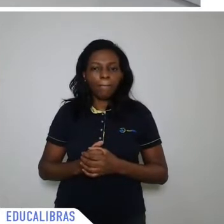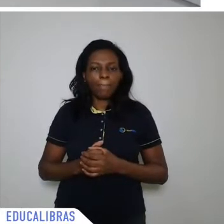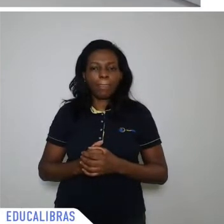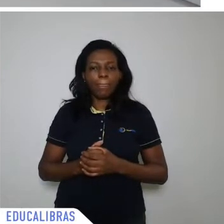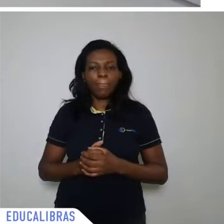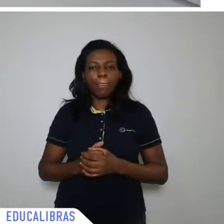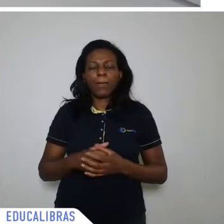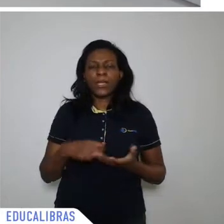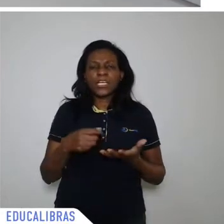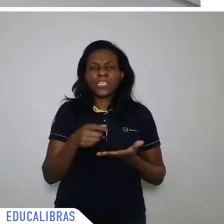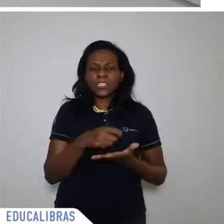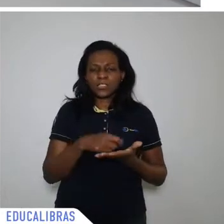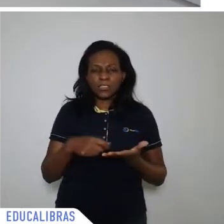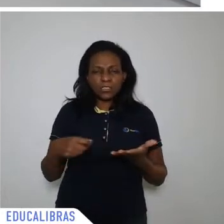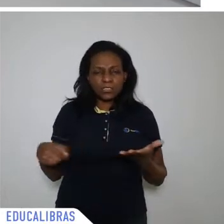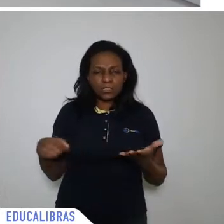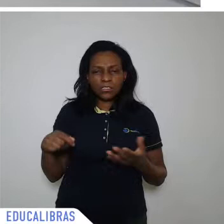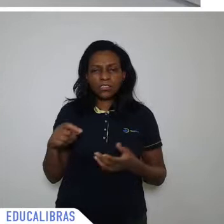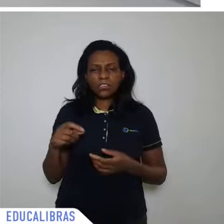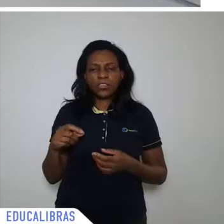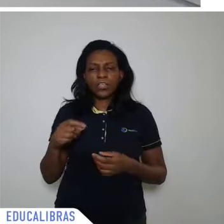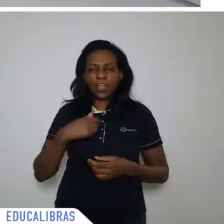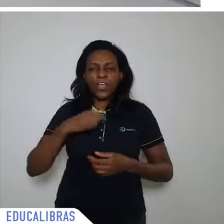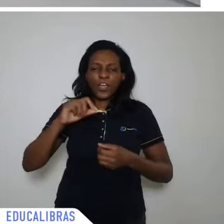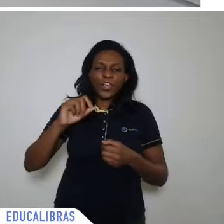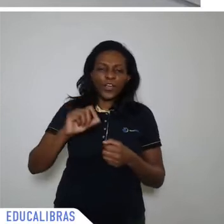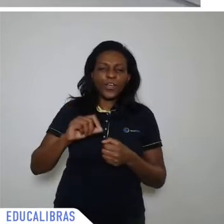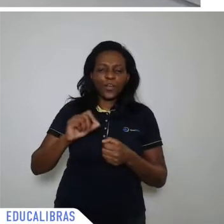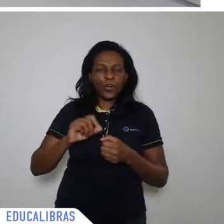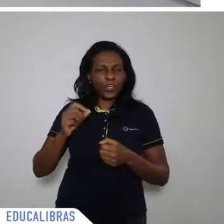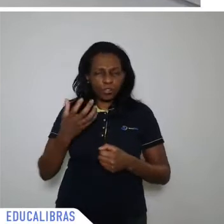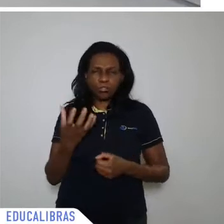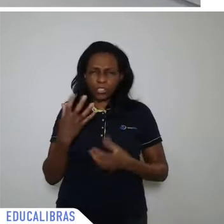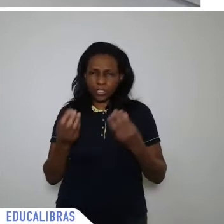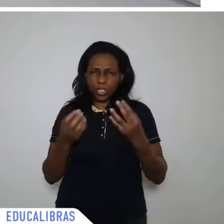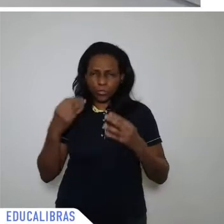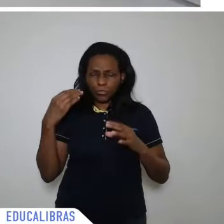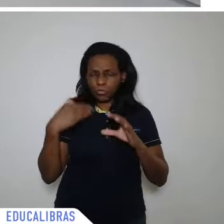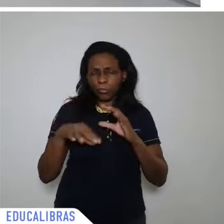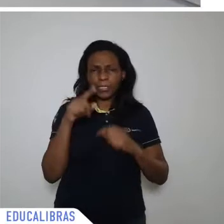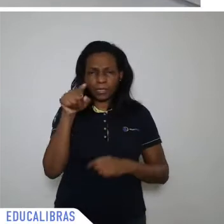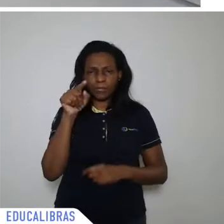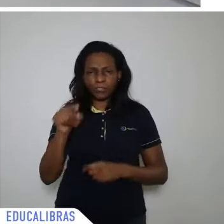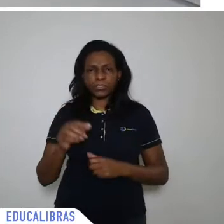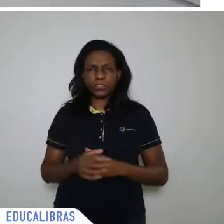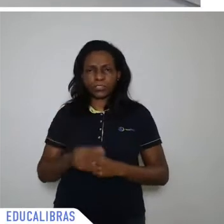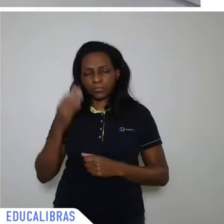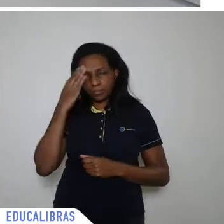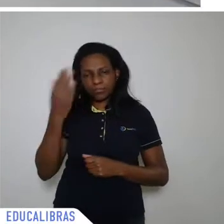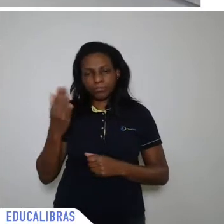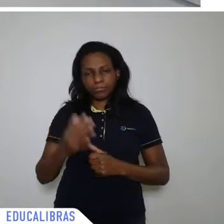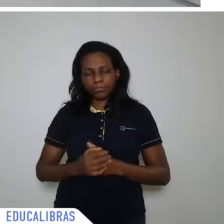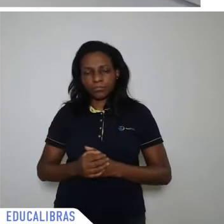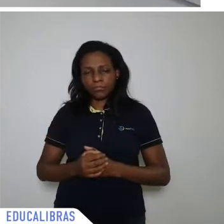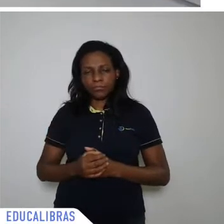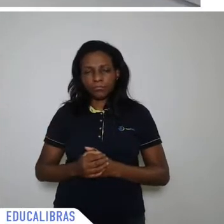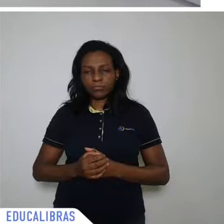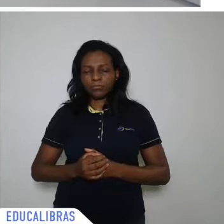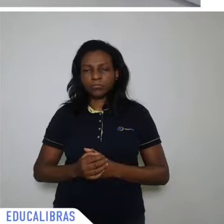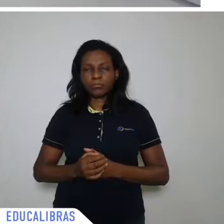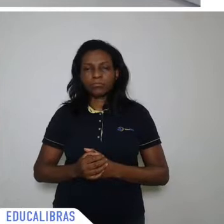publisher, they have just published it. And I'll do my best to send it to you. Thank